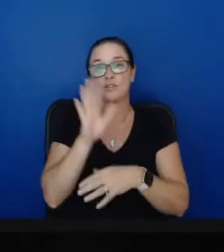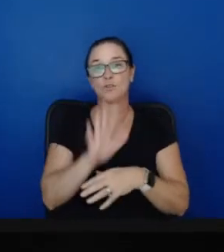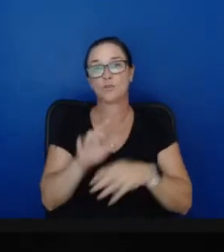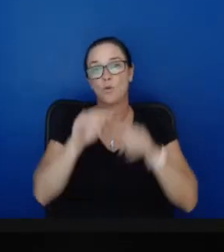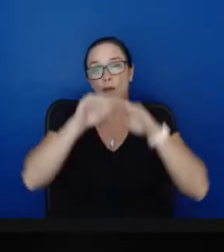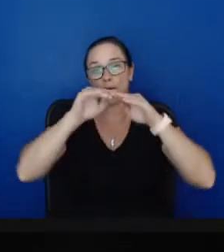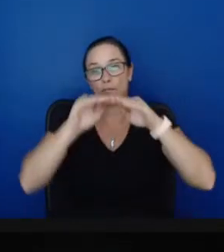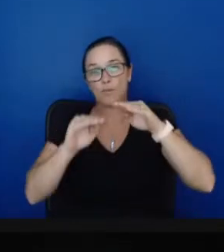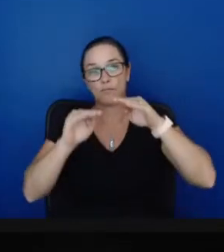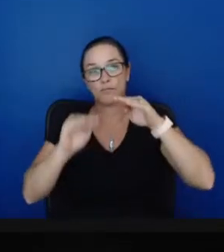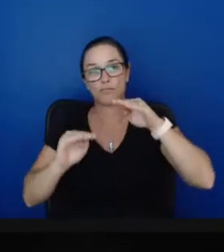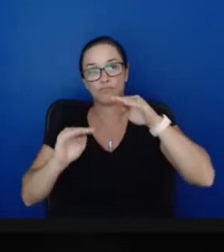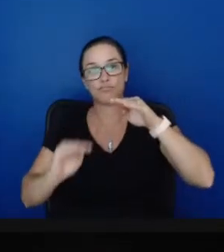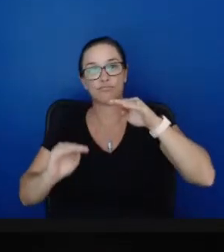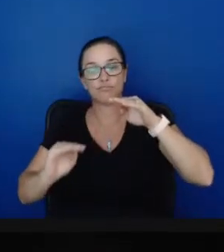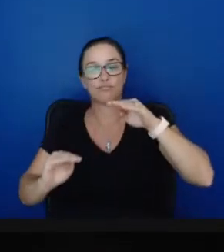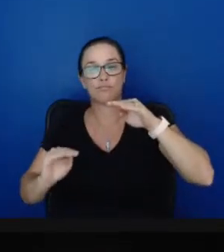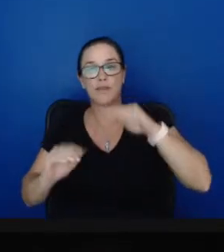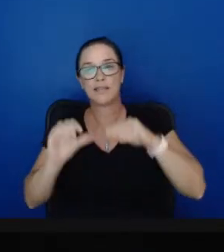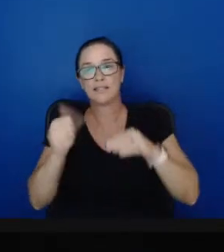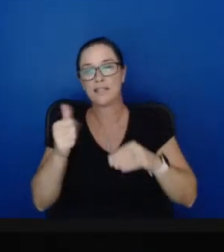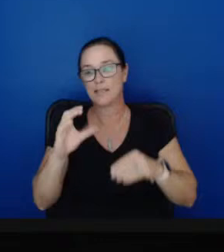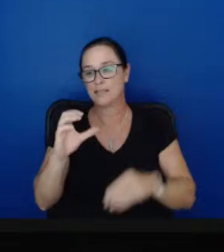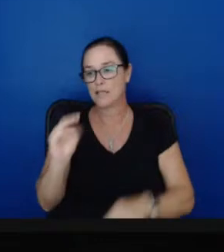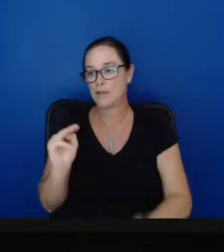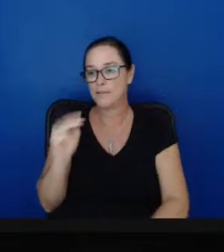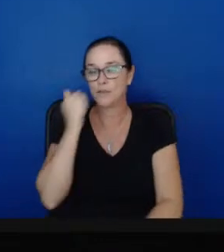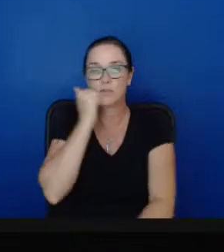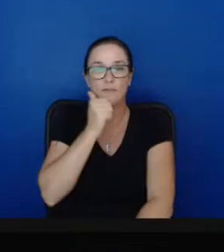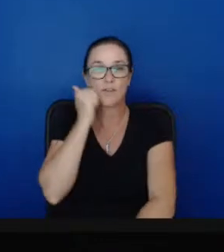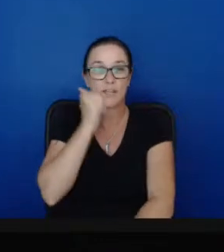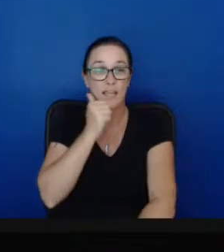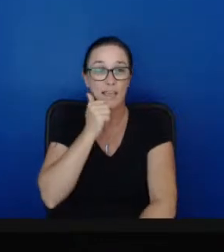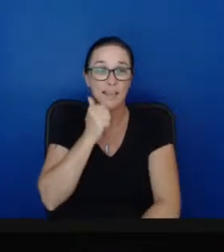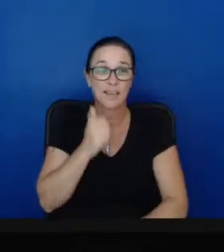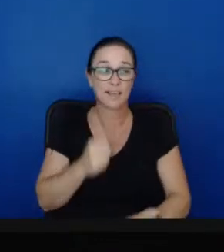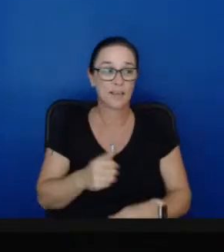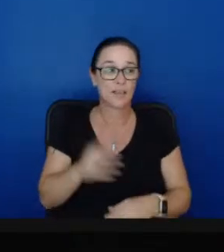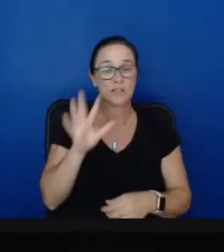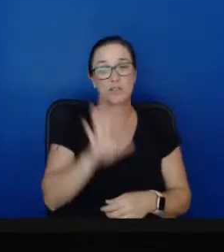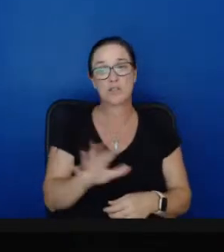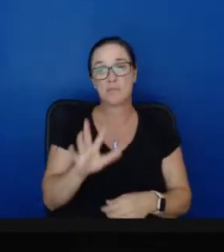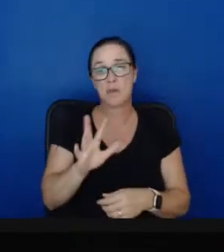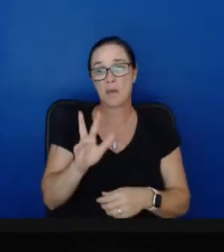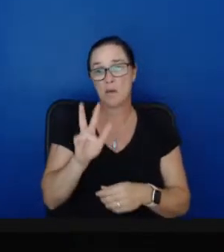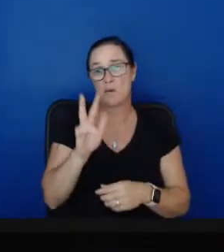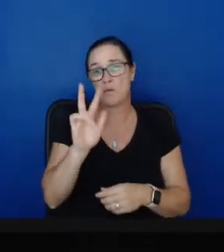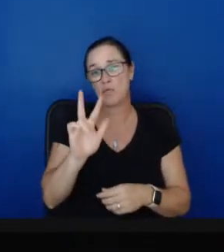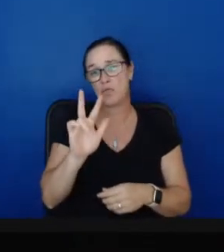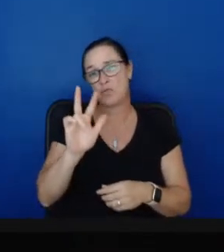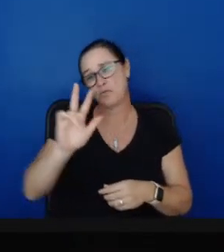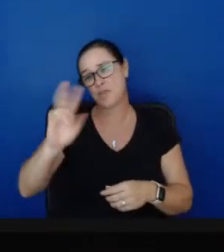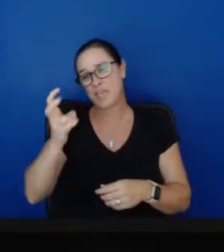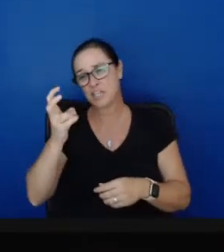down 10 centimeters per day. That's about, 3 to 4 inches every